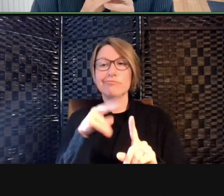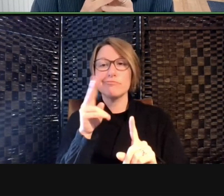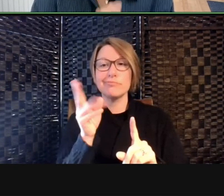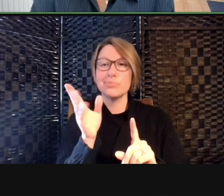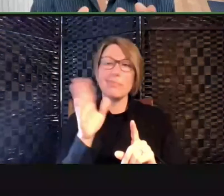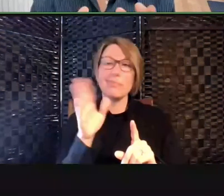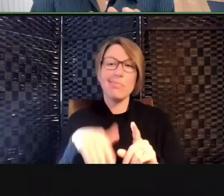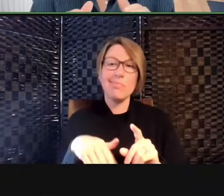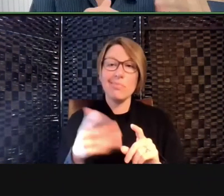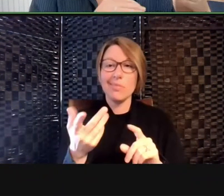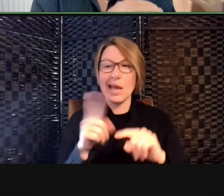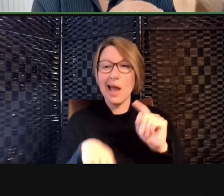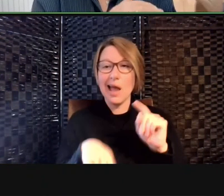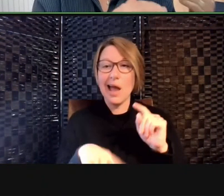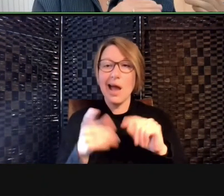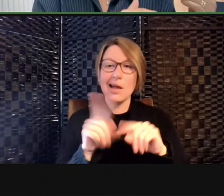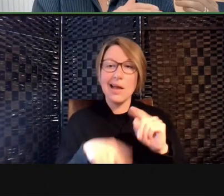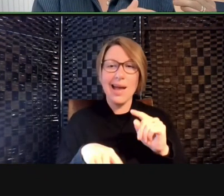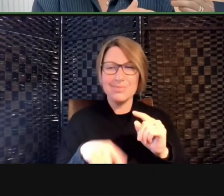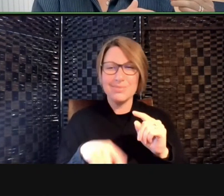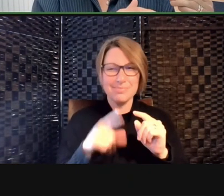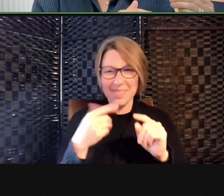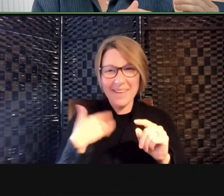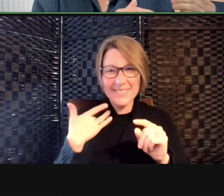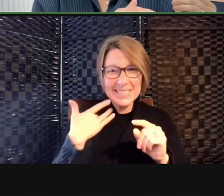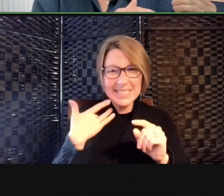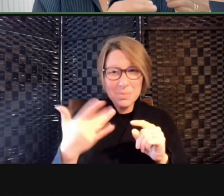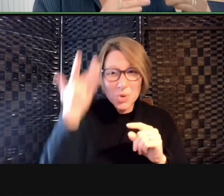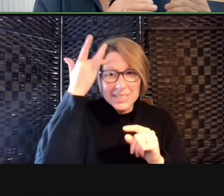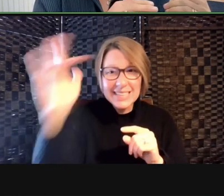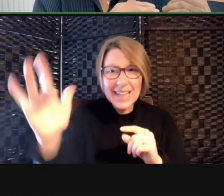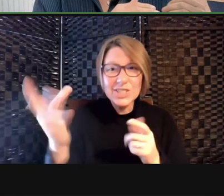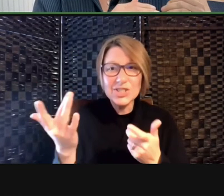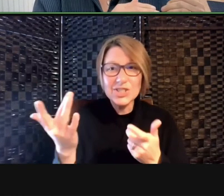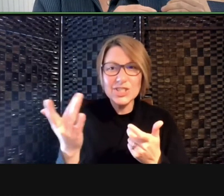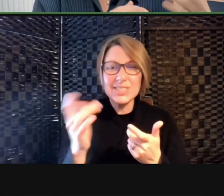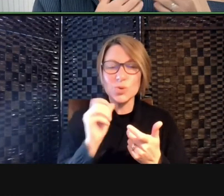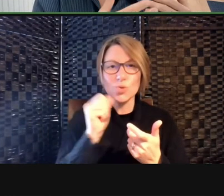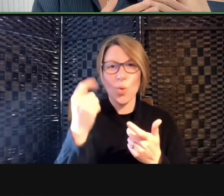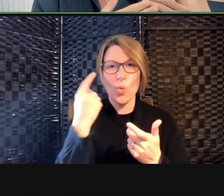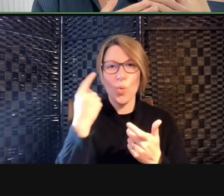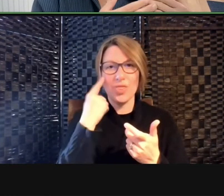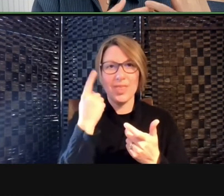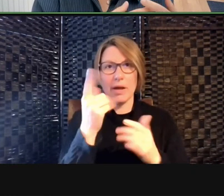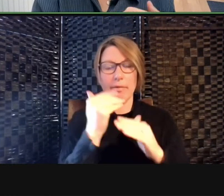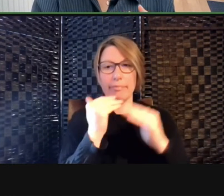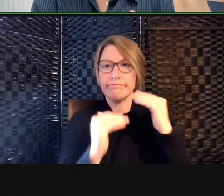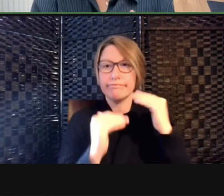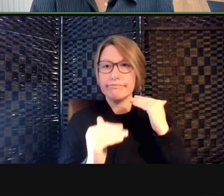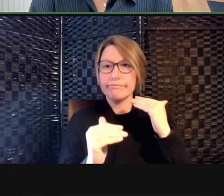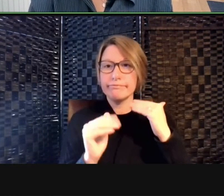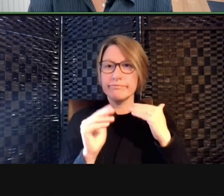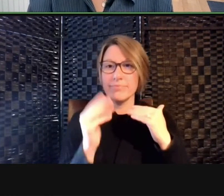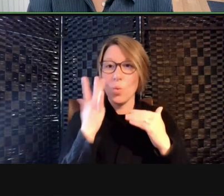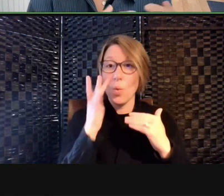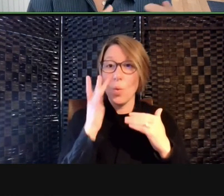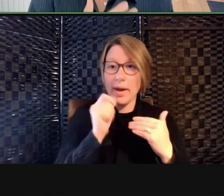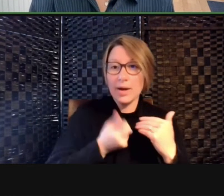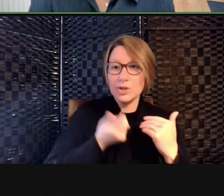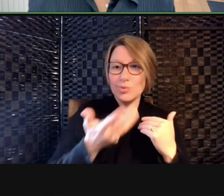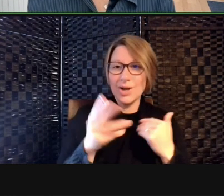have typical intelligence for children their age. So we shouldn't be thinking that they don't just because they may not be expressing it